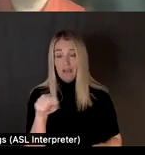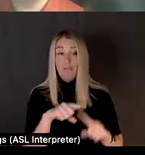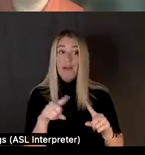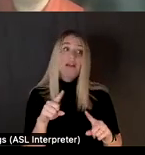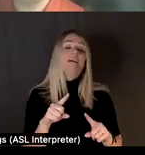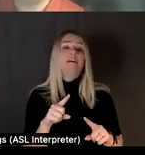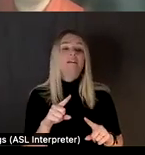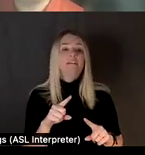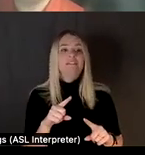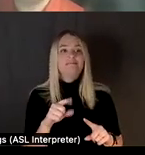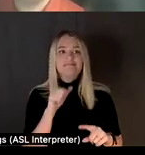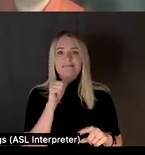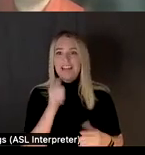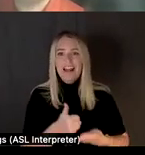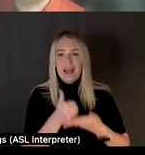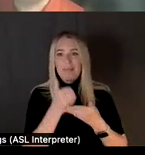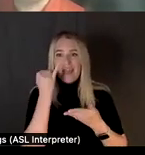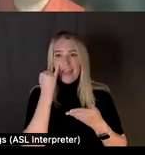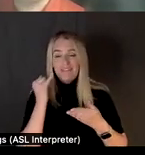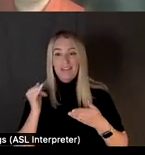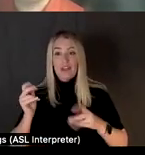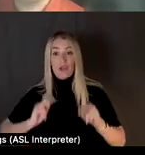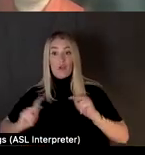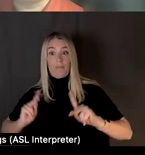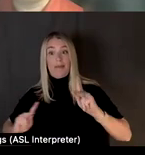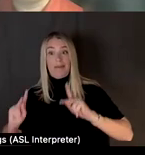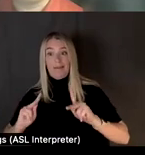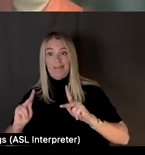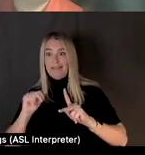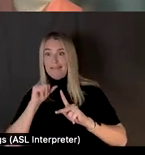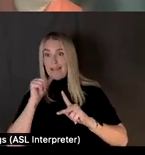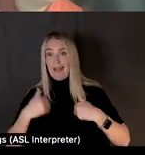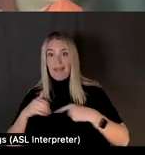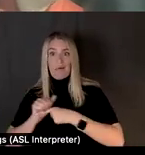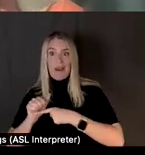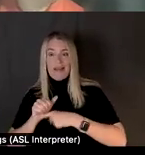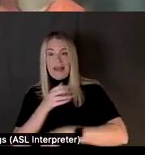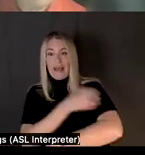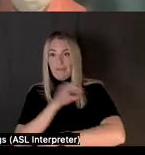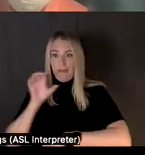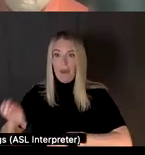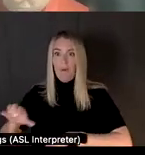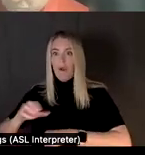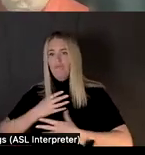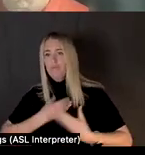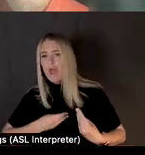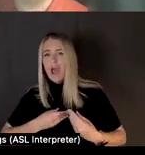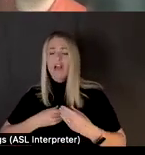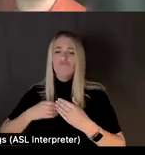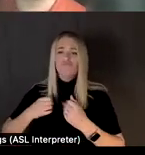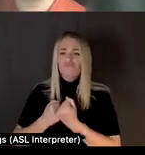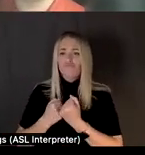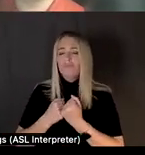very useful if the humans behind it aren't trained, empowered, compassionate,